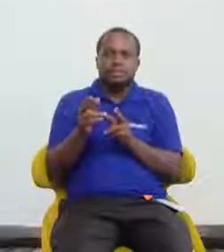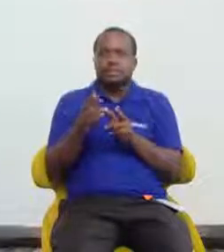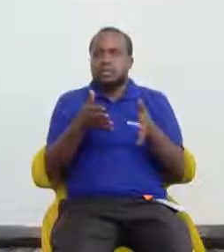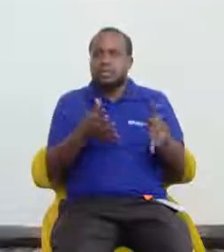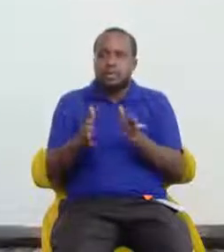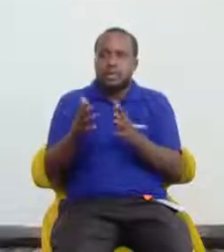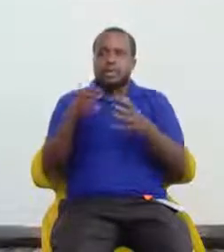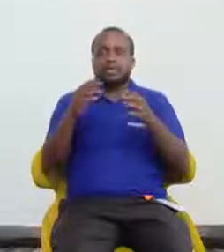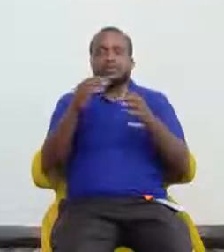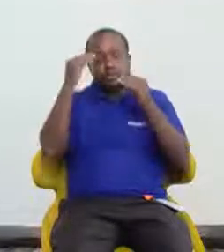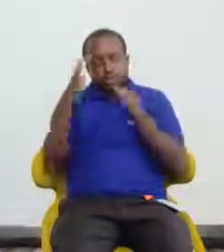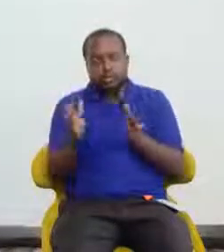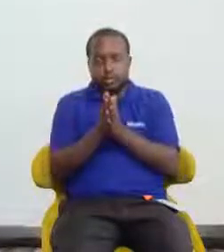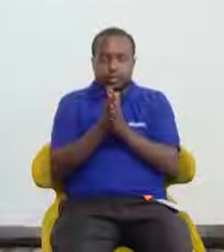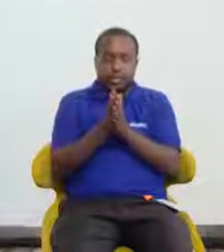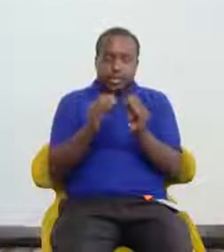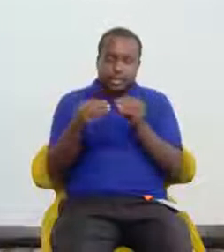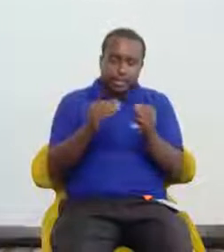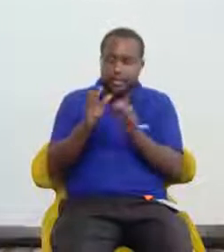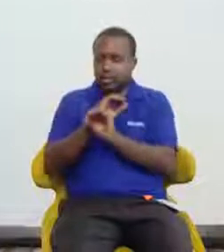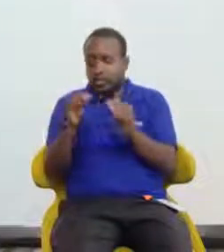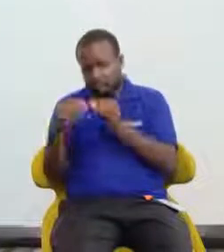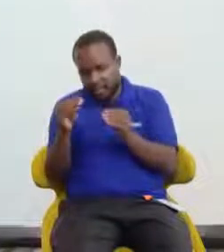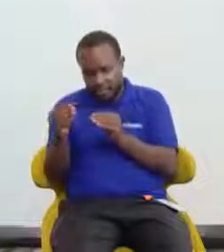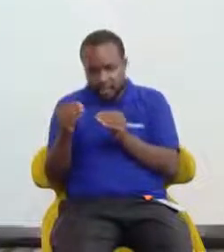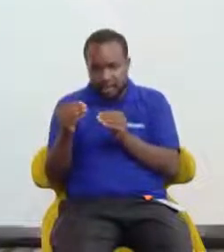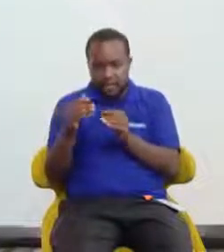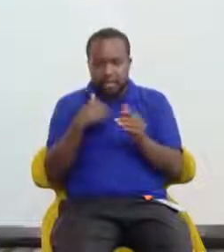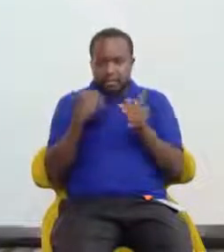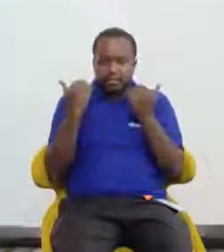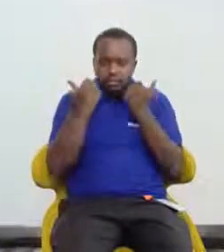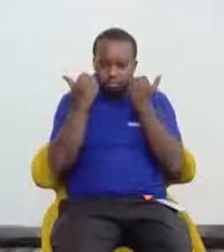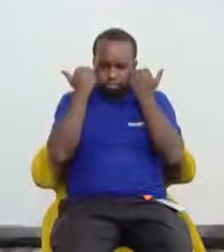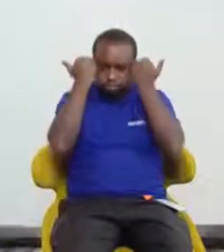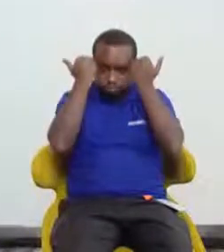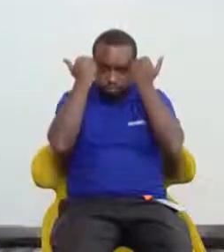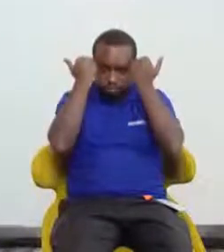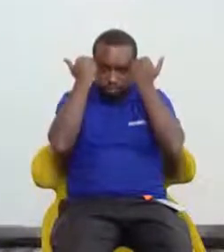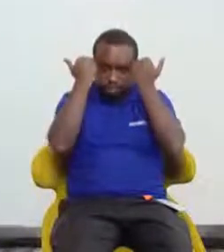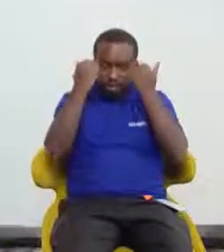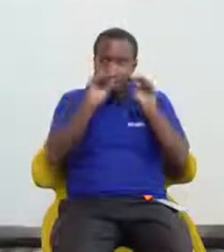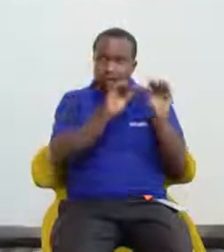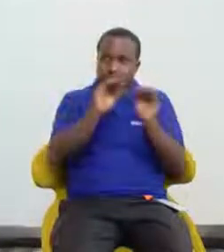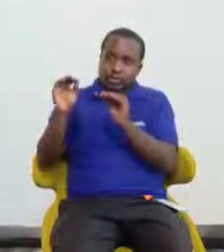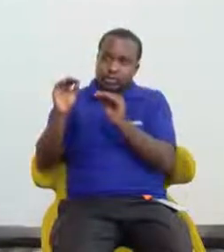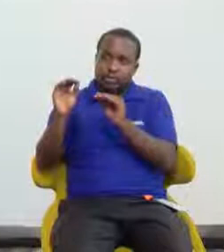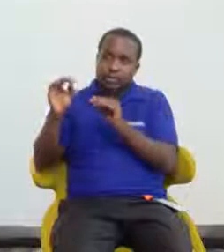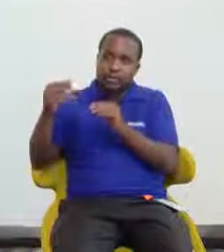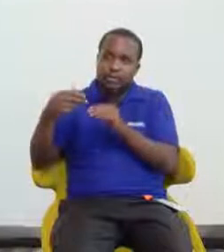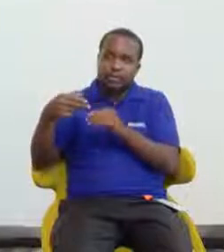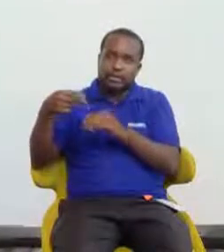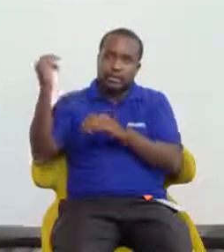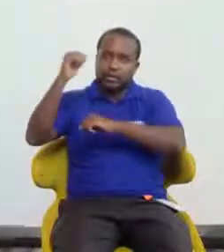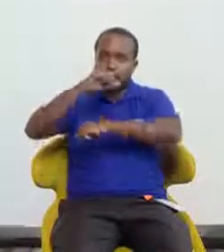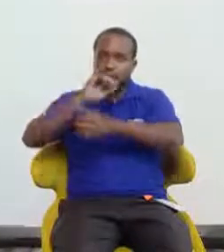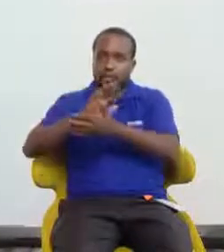the student with disability, I went into a trauma whereby I had to go into a secondary school, whereby in